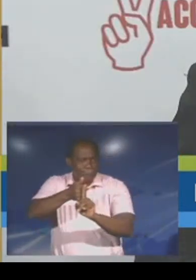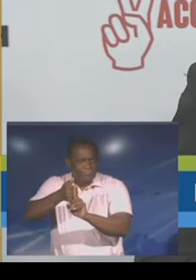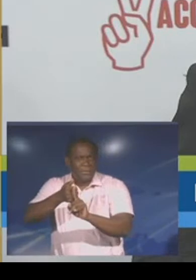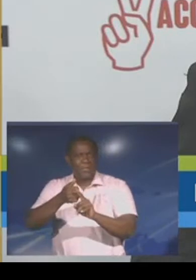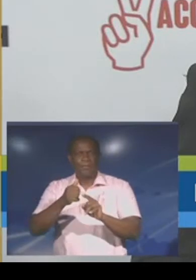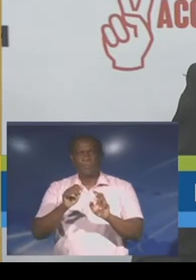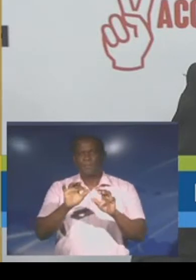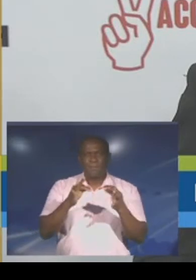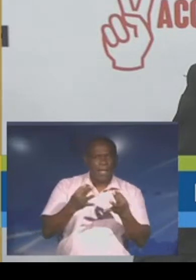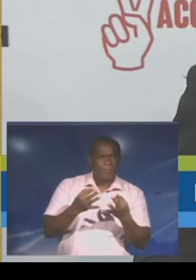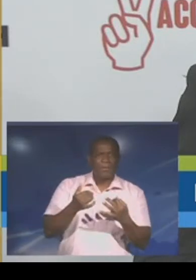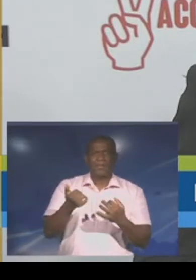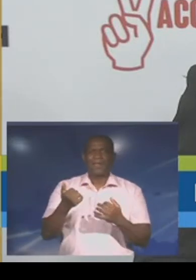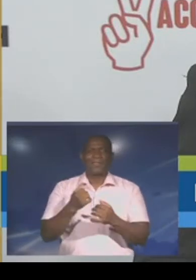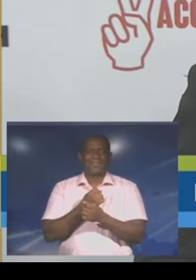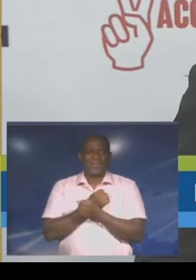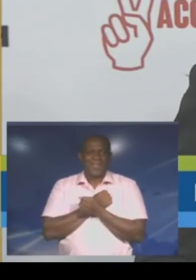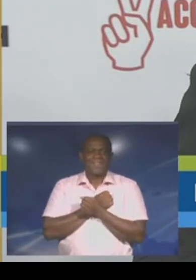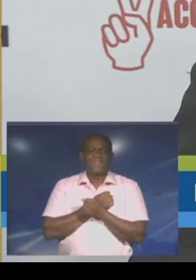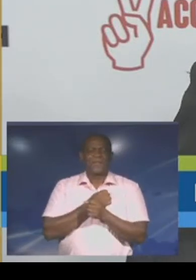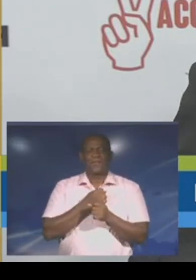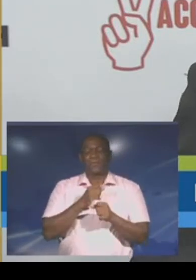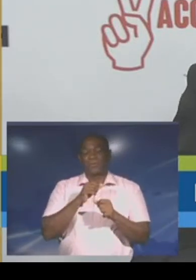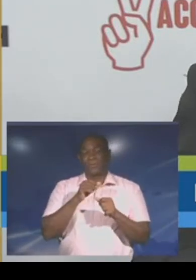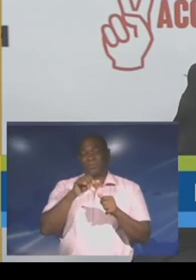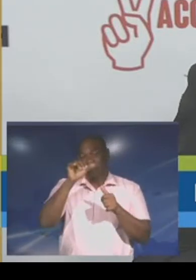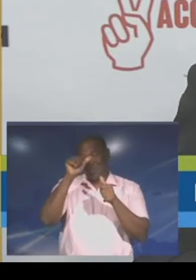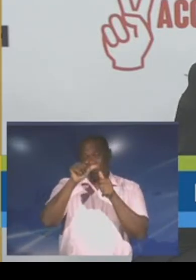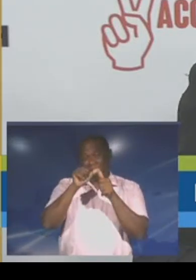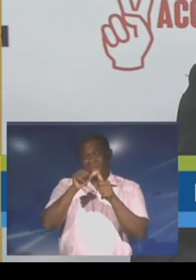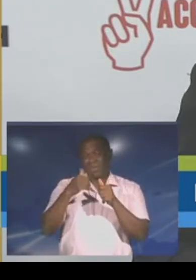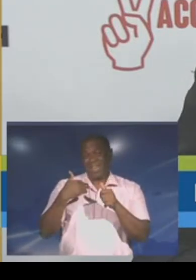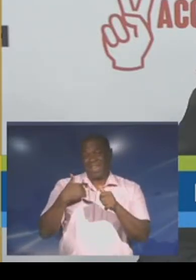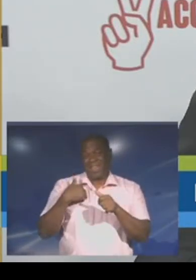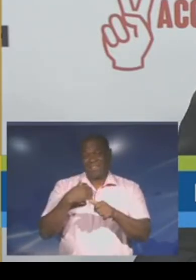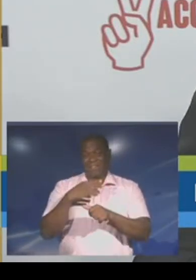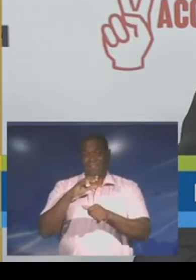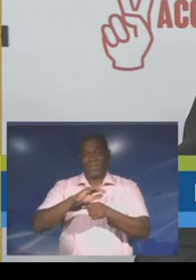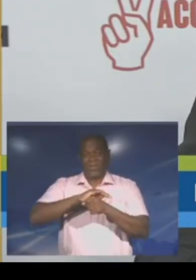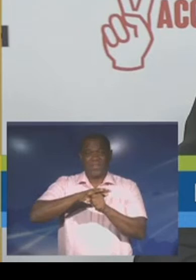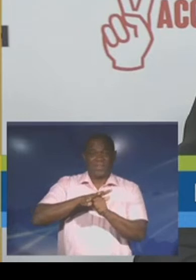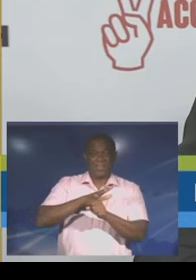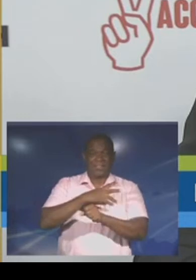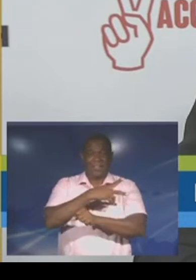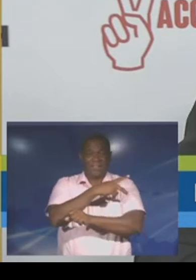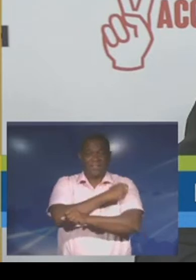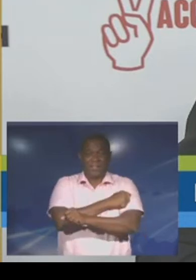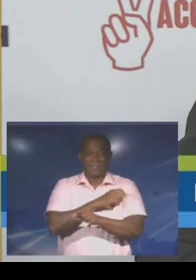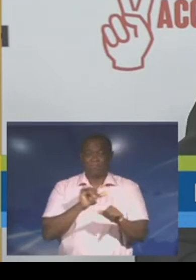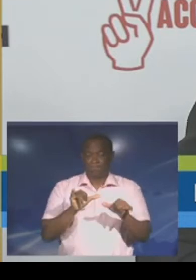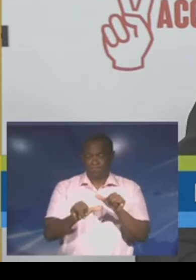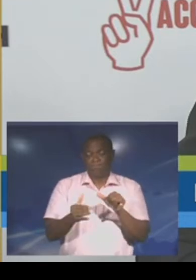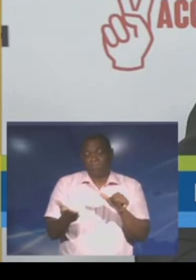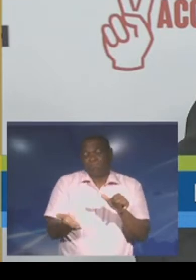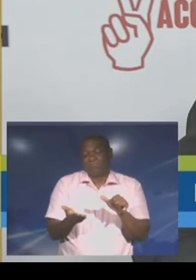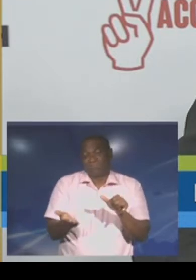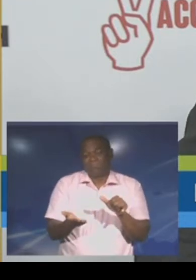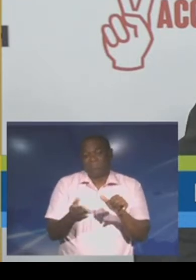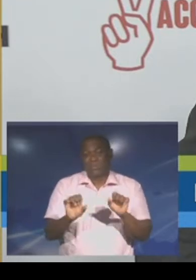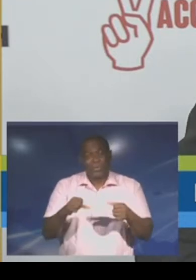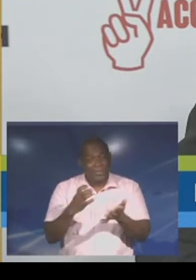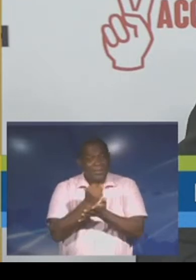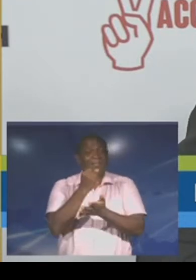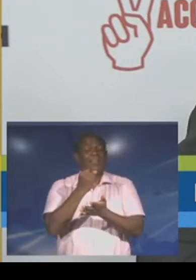to remind the public that COVID-19 vaccines are still available, as well as boosters. And of course, if you